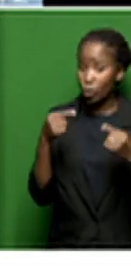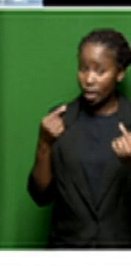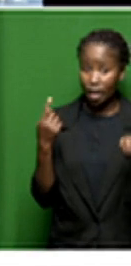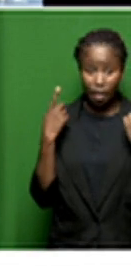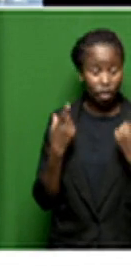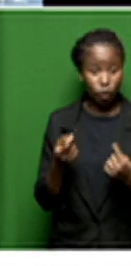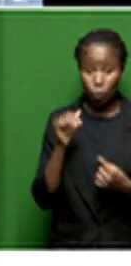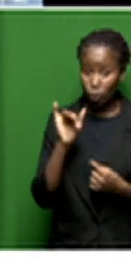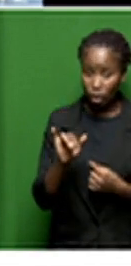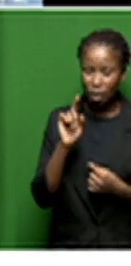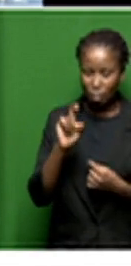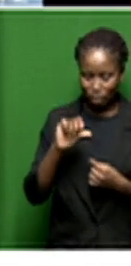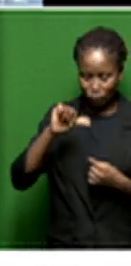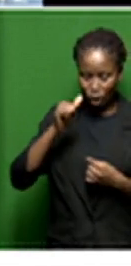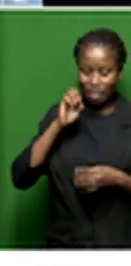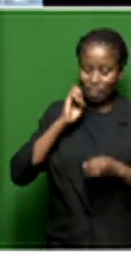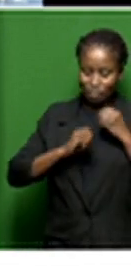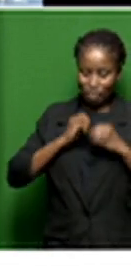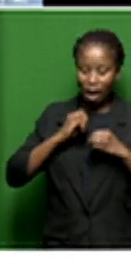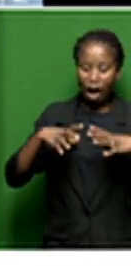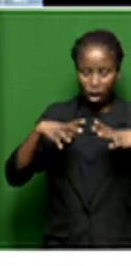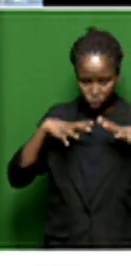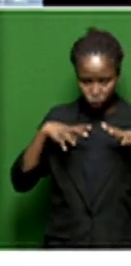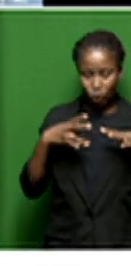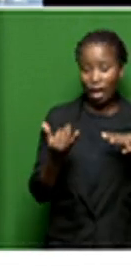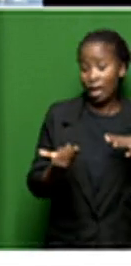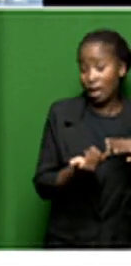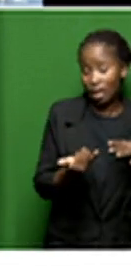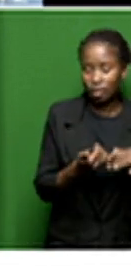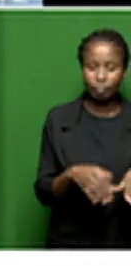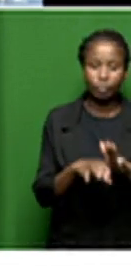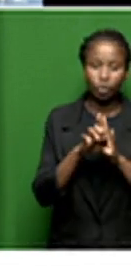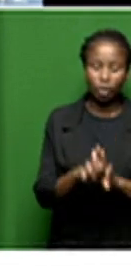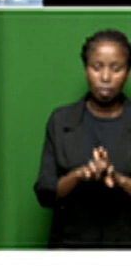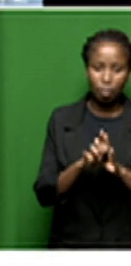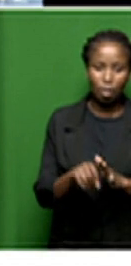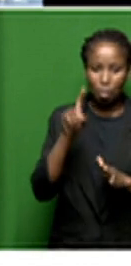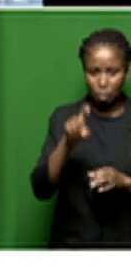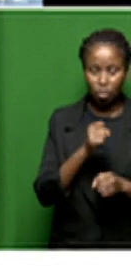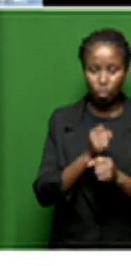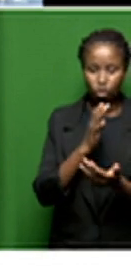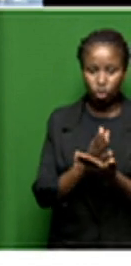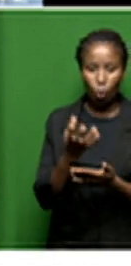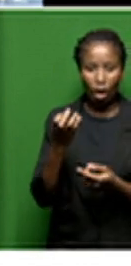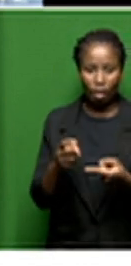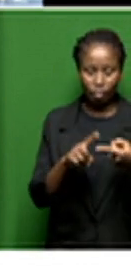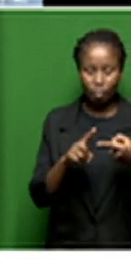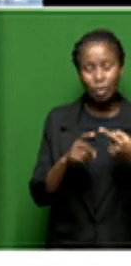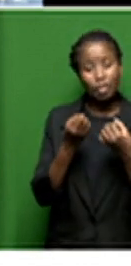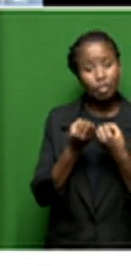of things in place. And one of them is that, you know, we have a free and comprehensive